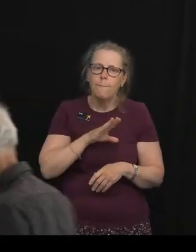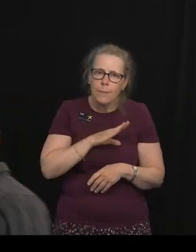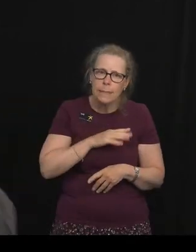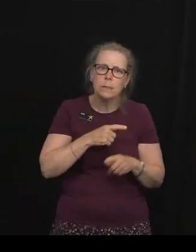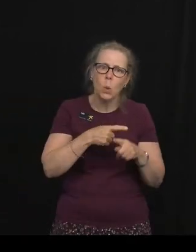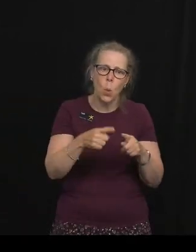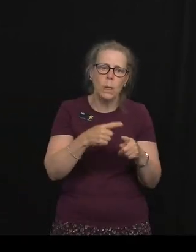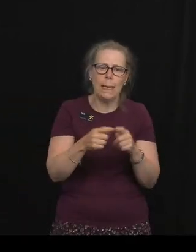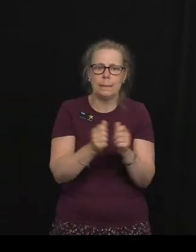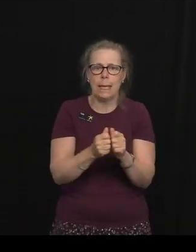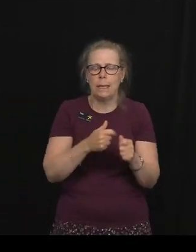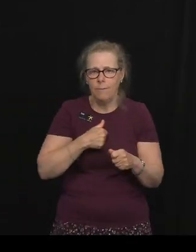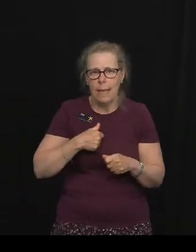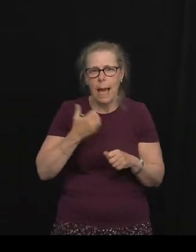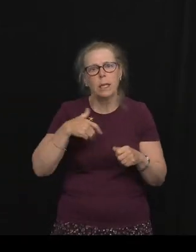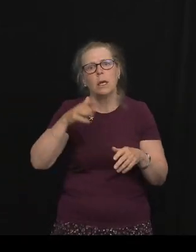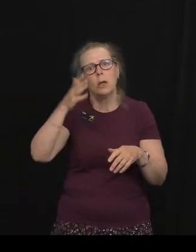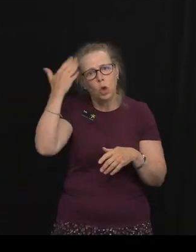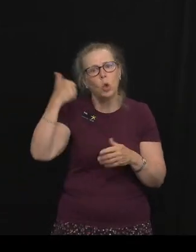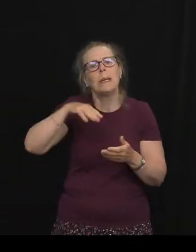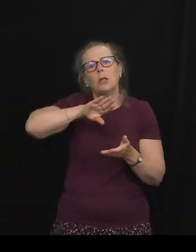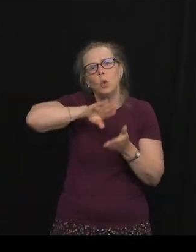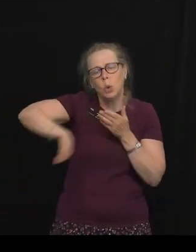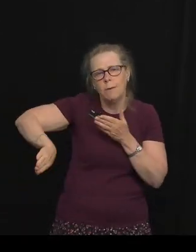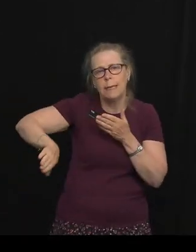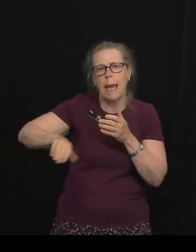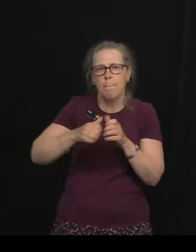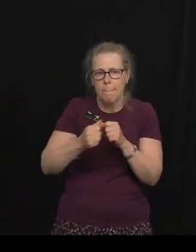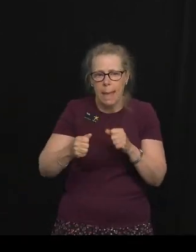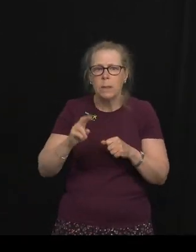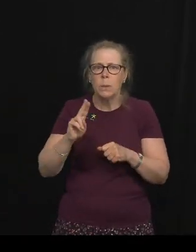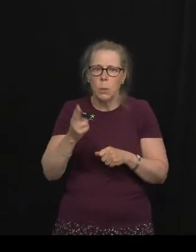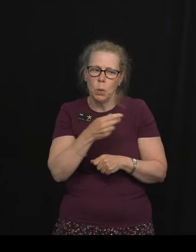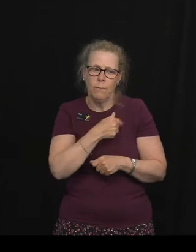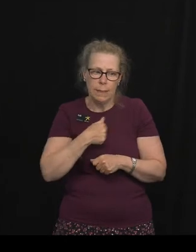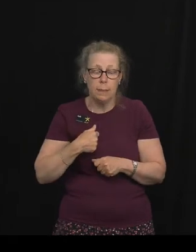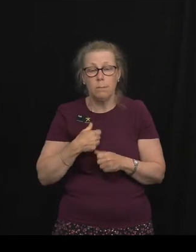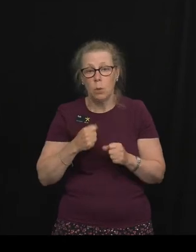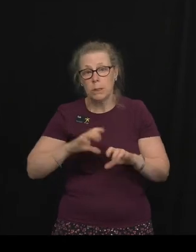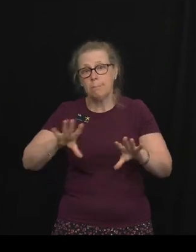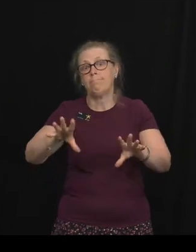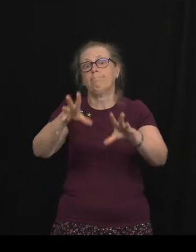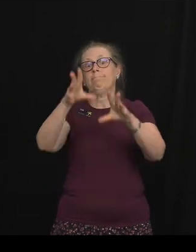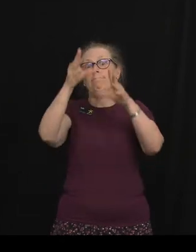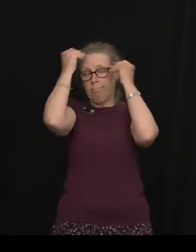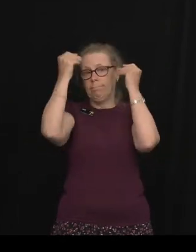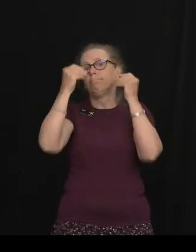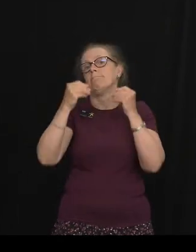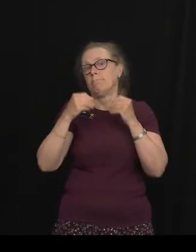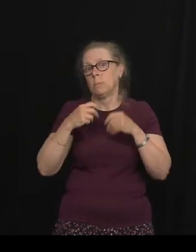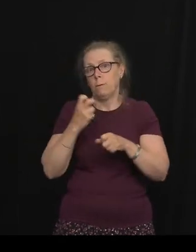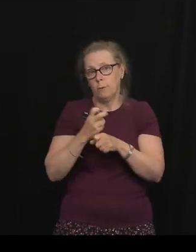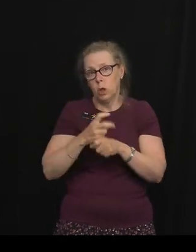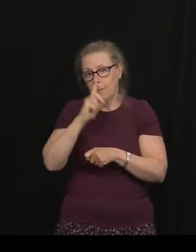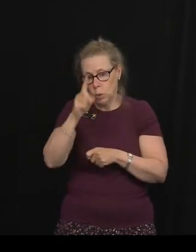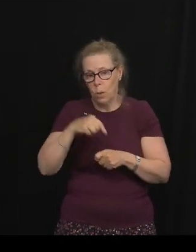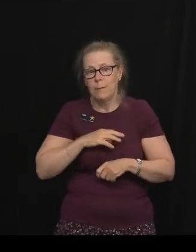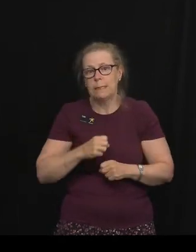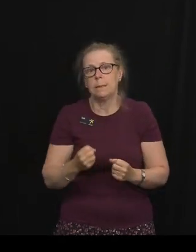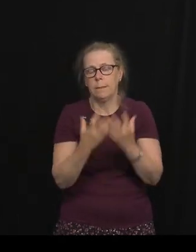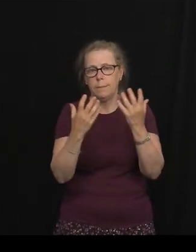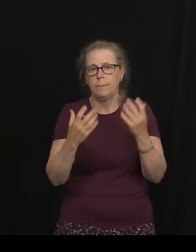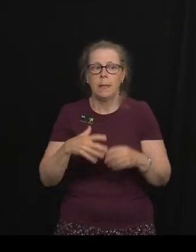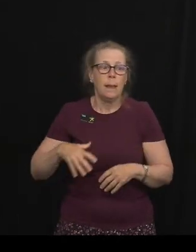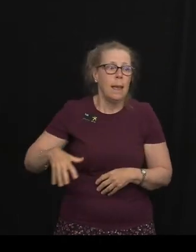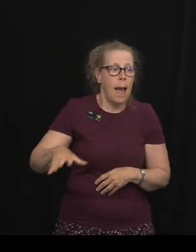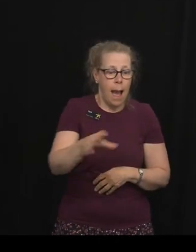been avoided. And now we have to implement those solutions. Each member of this panel has experience